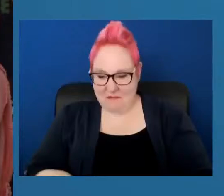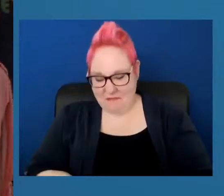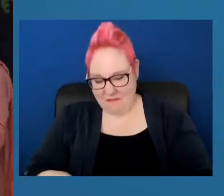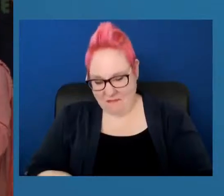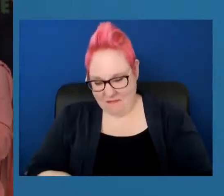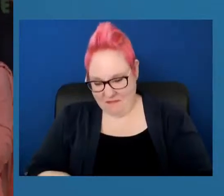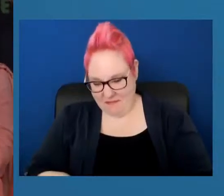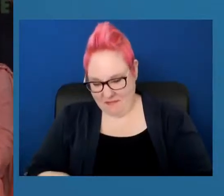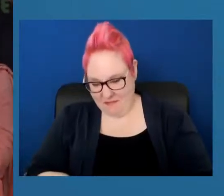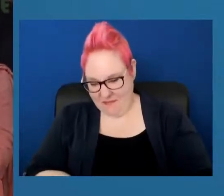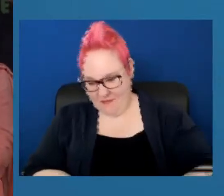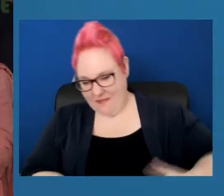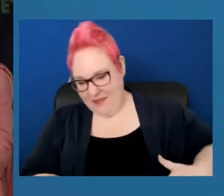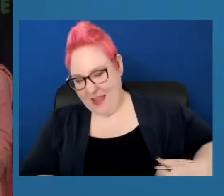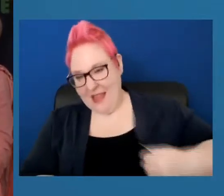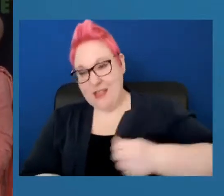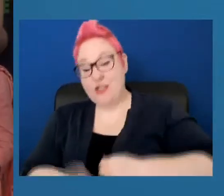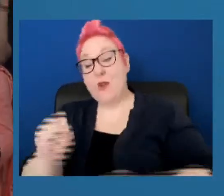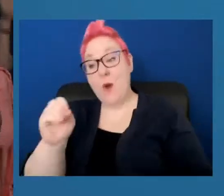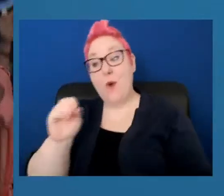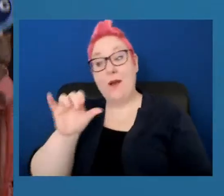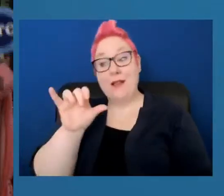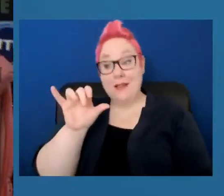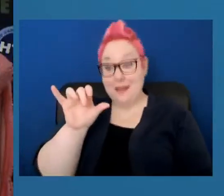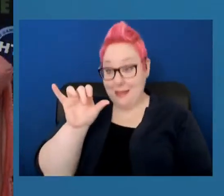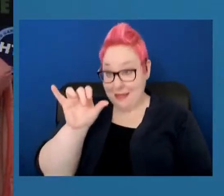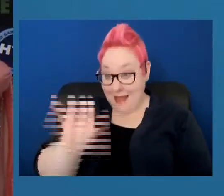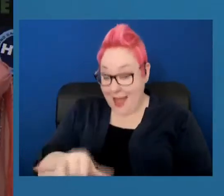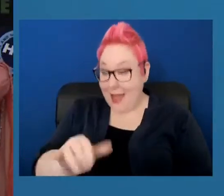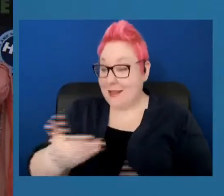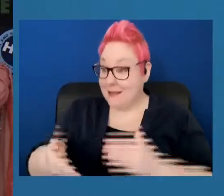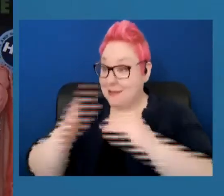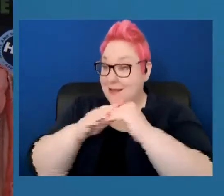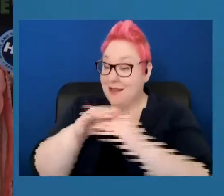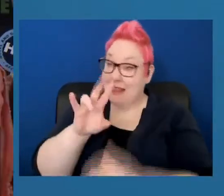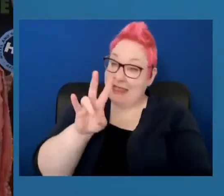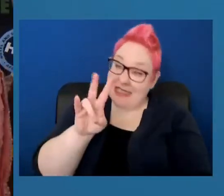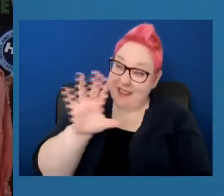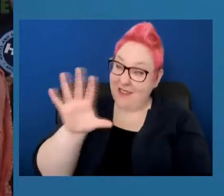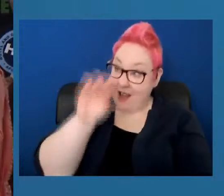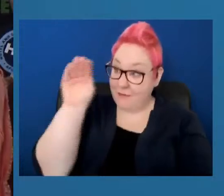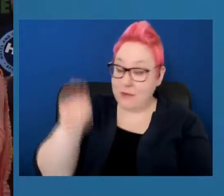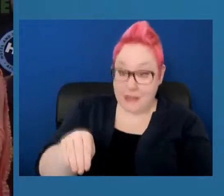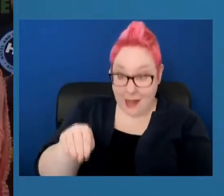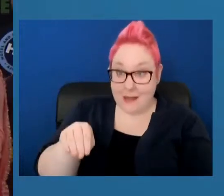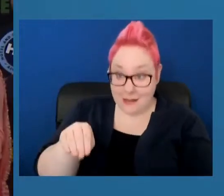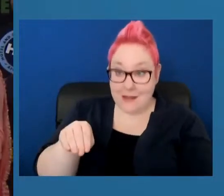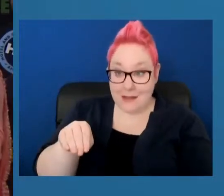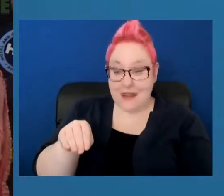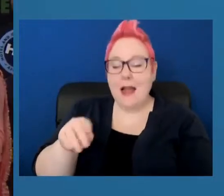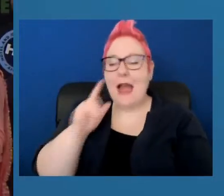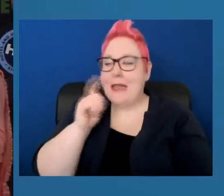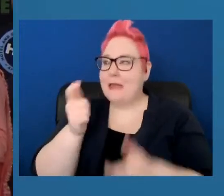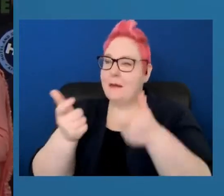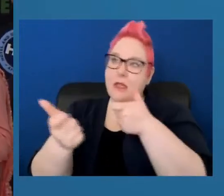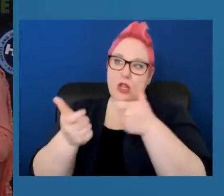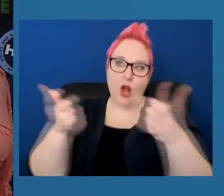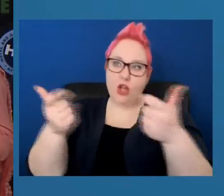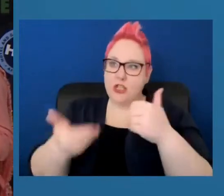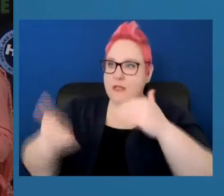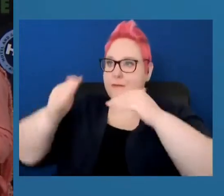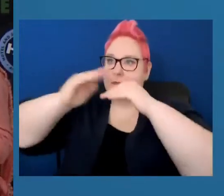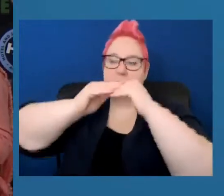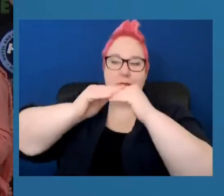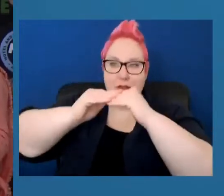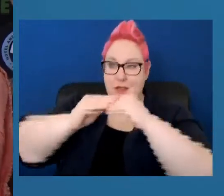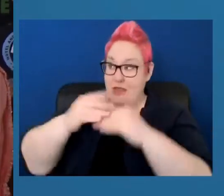So that is an increase of almost 75% and the largest increase in the history of our state.